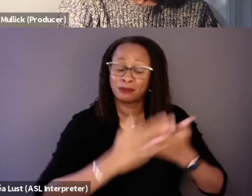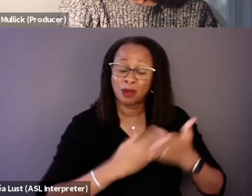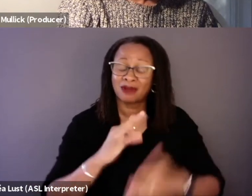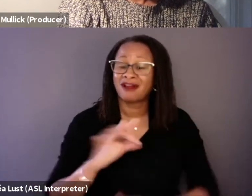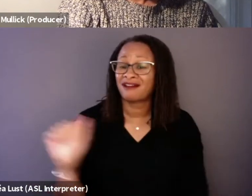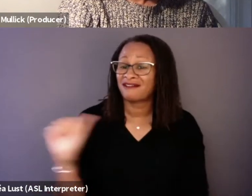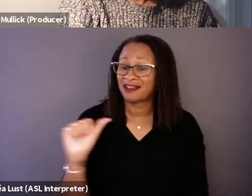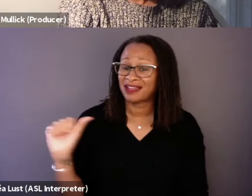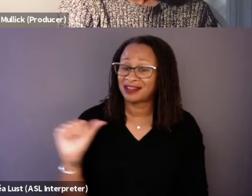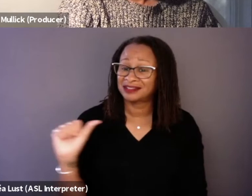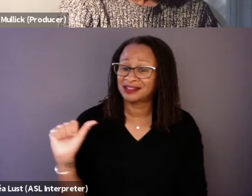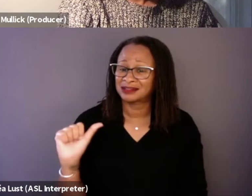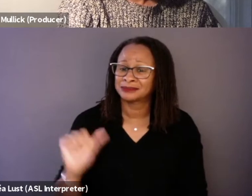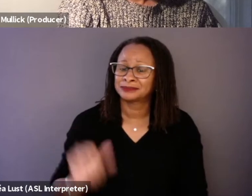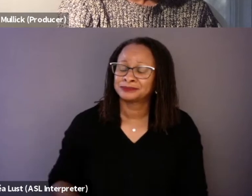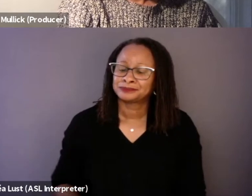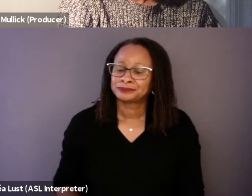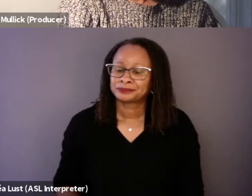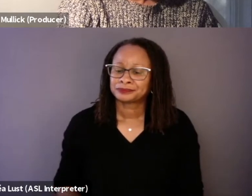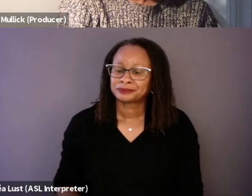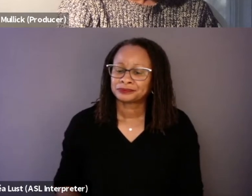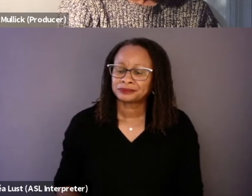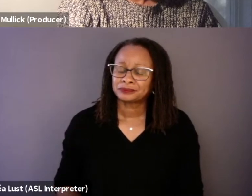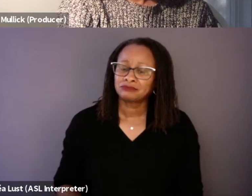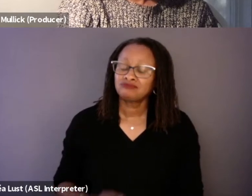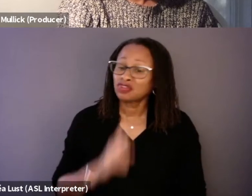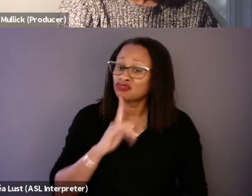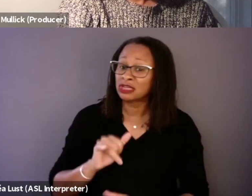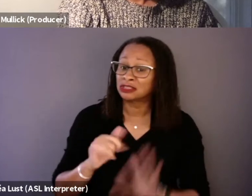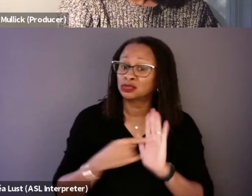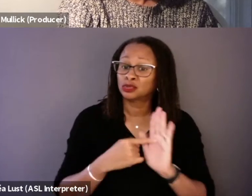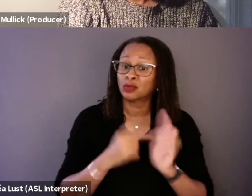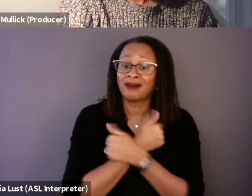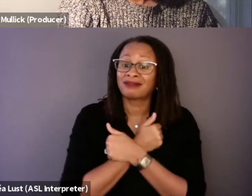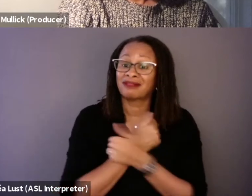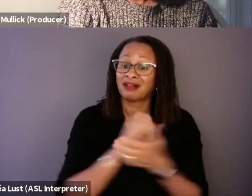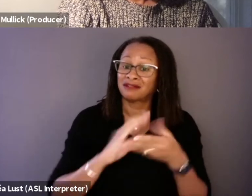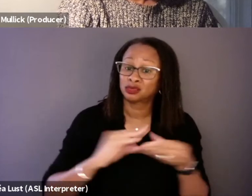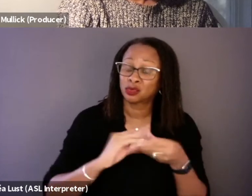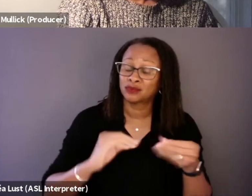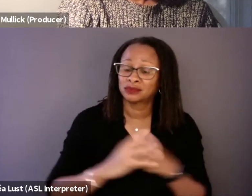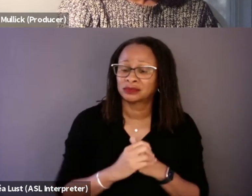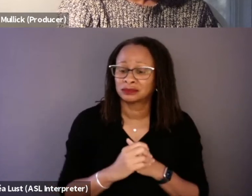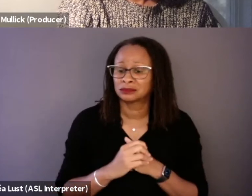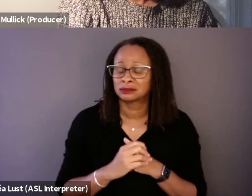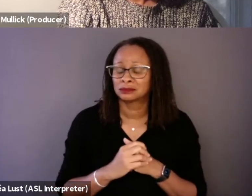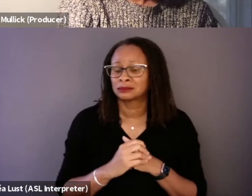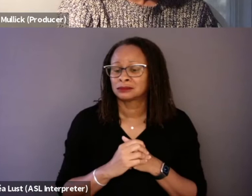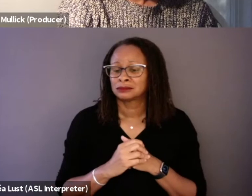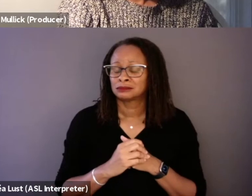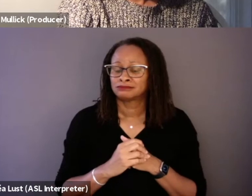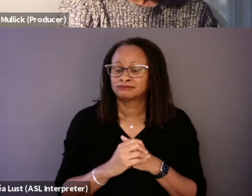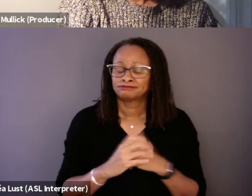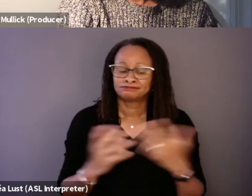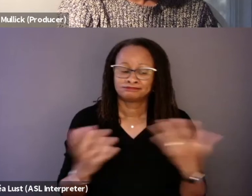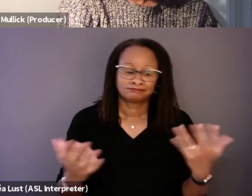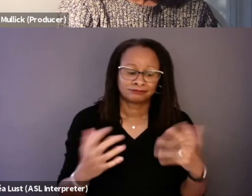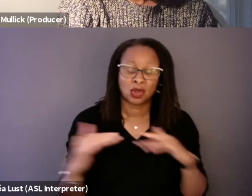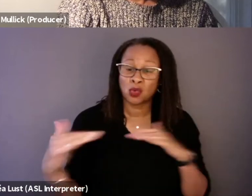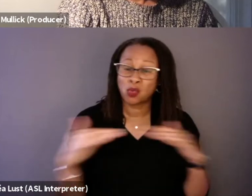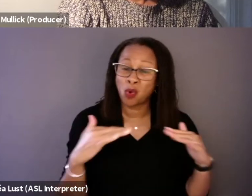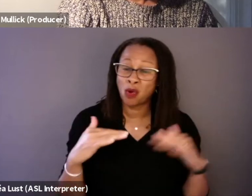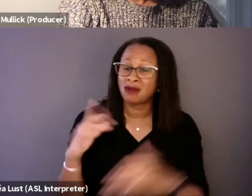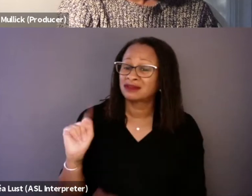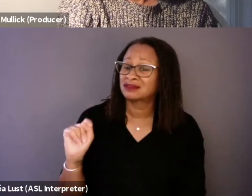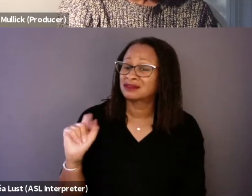Afghanistan, a love story, war, Taliban. It's not that's not